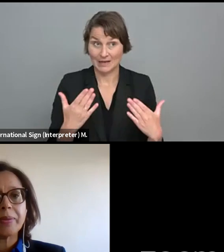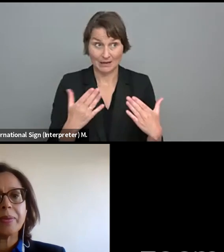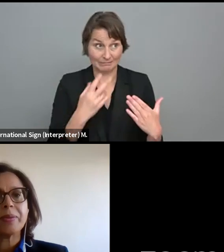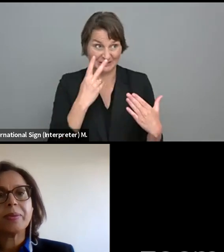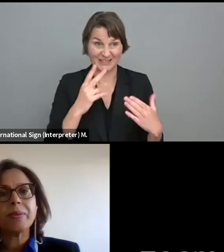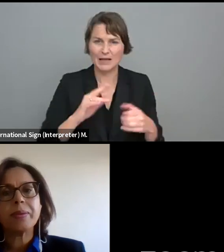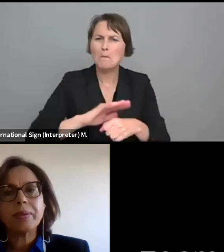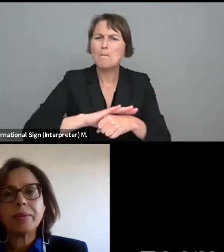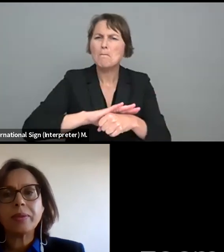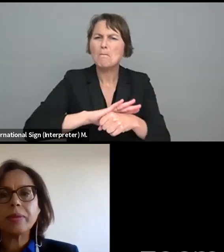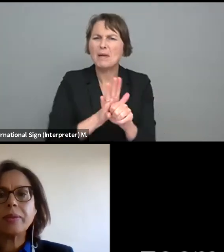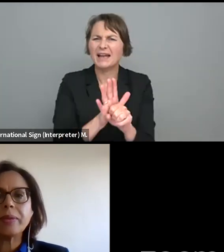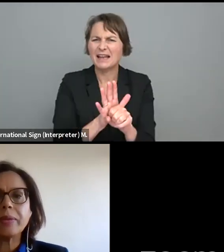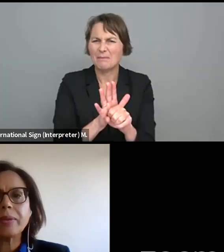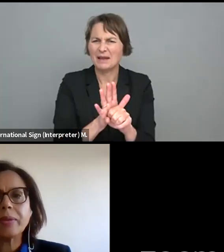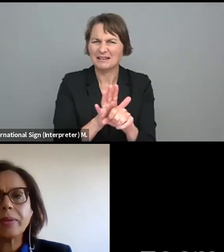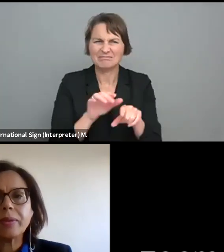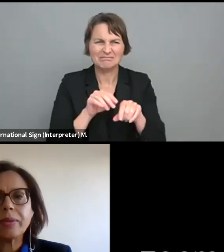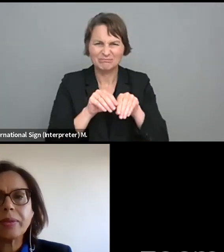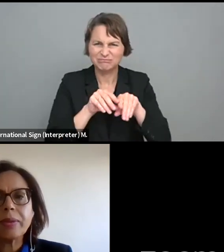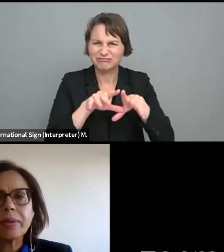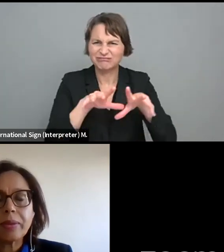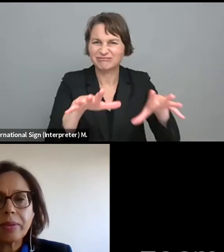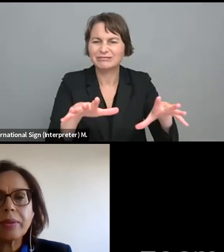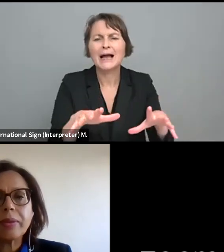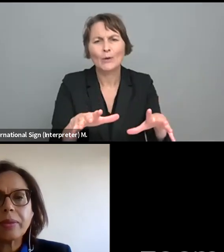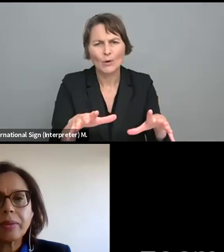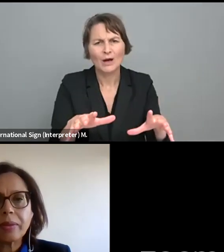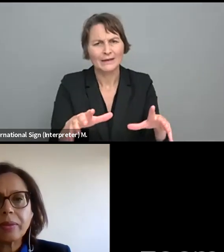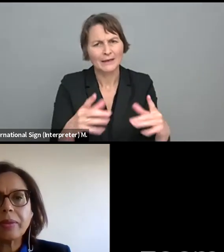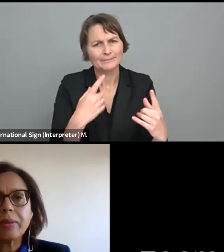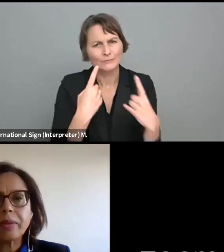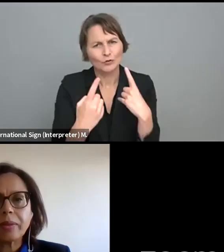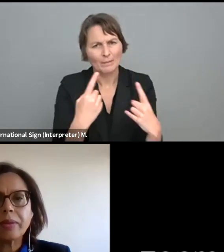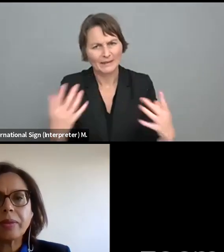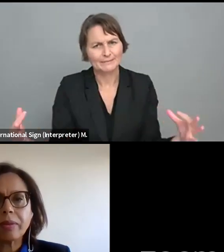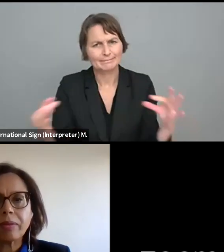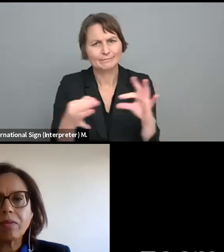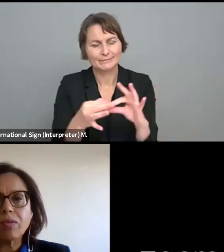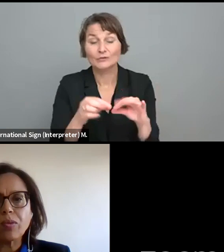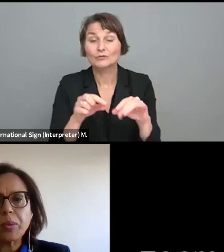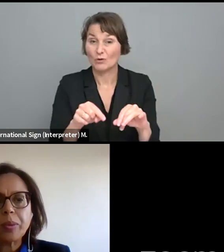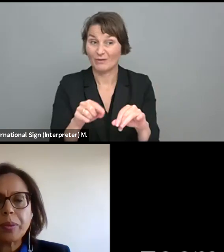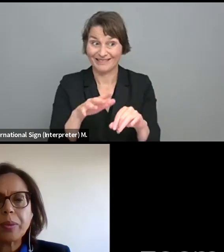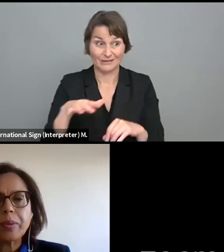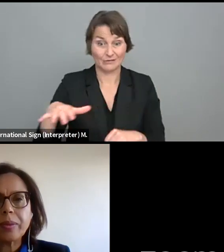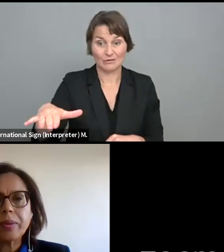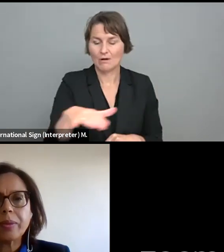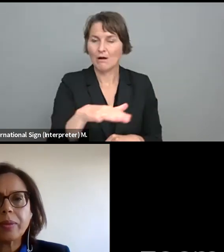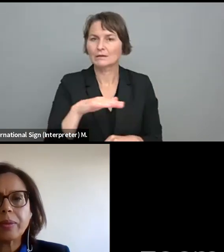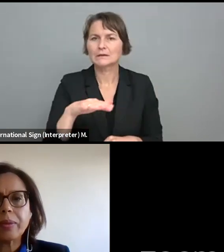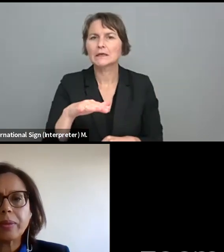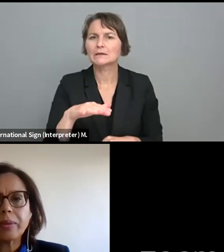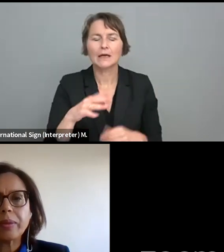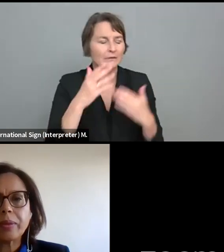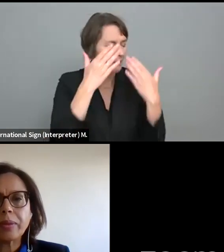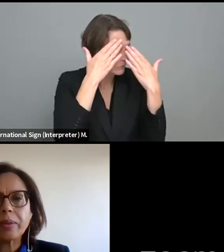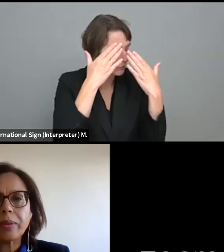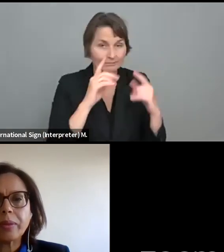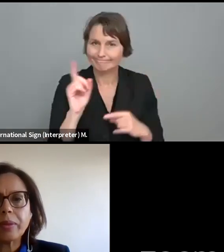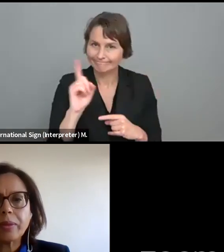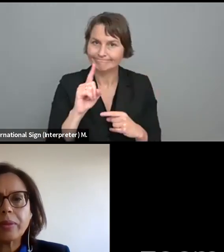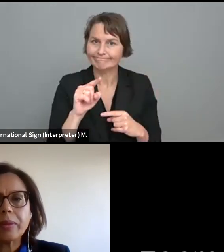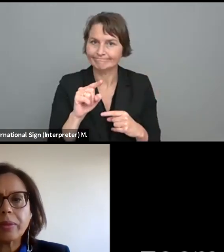room. I want to bring the pandemic into the conversation because it's an important context that we cannot have this conversation in